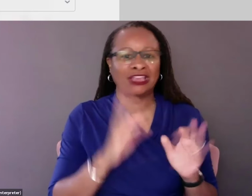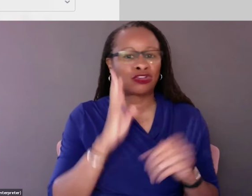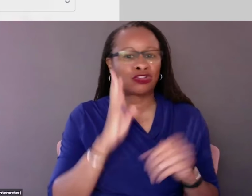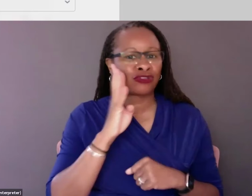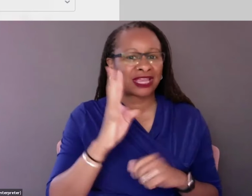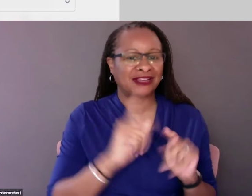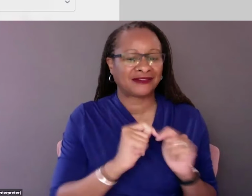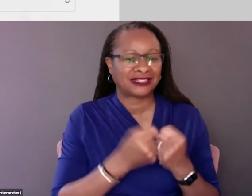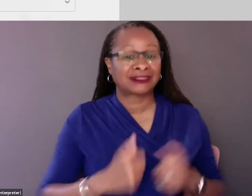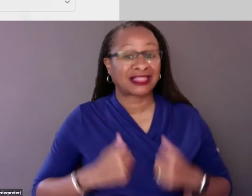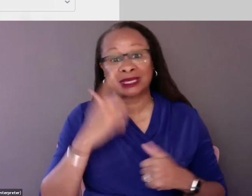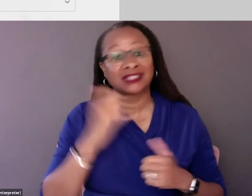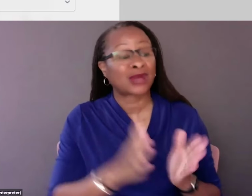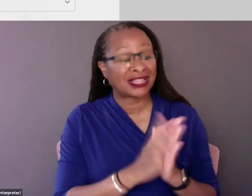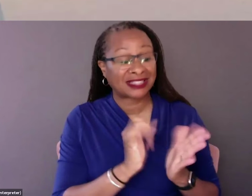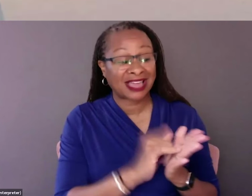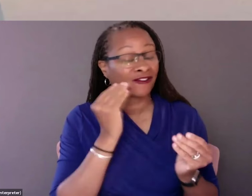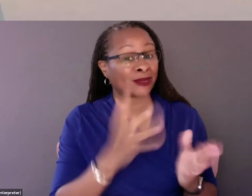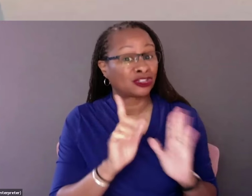that later in the application.